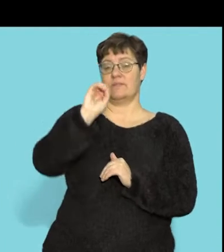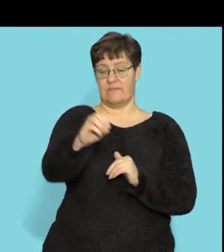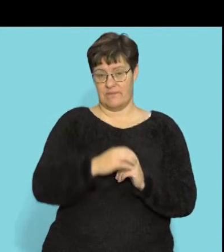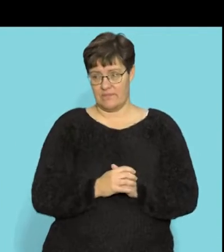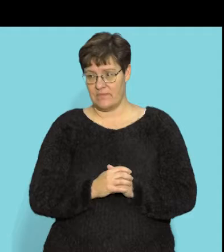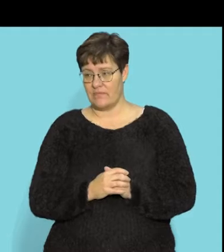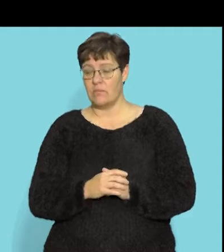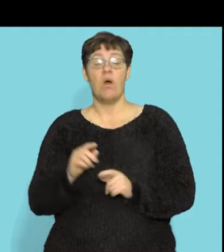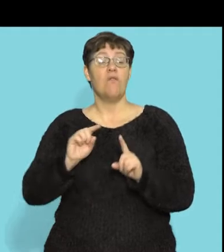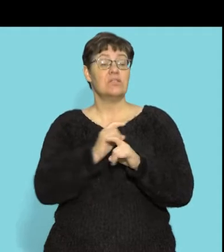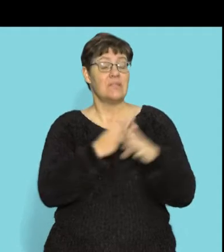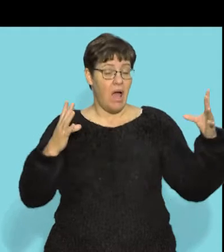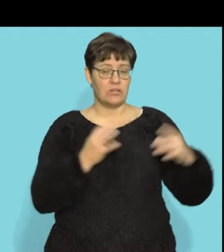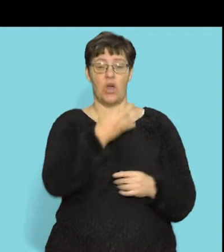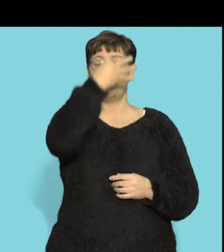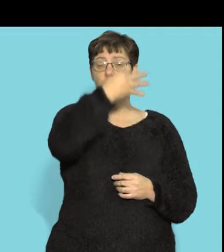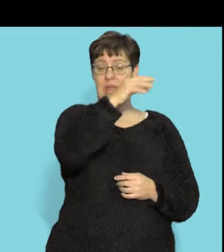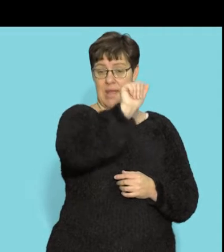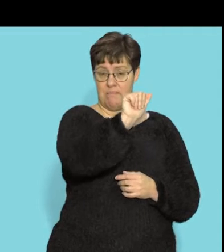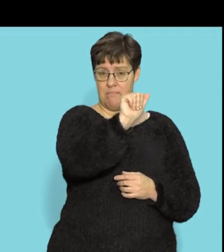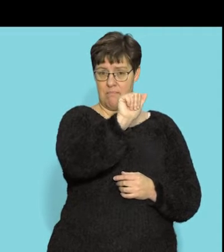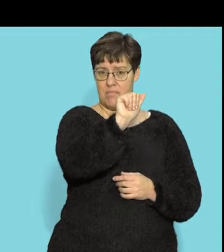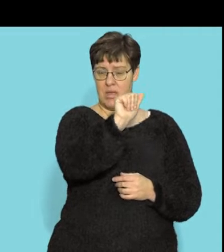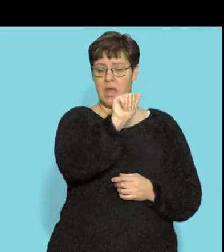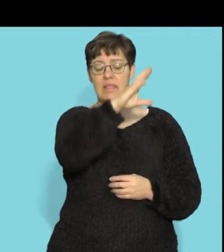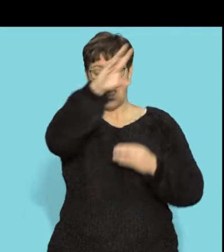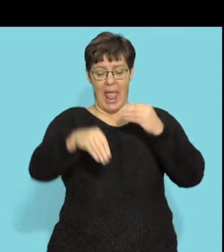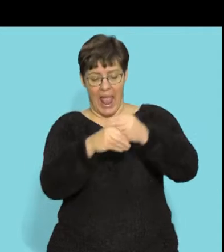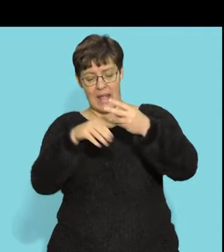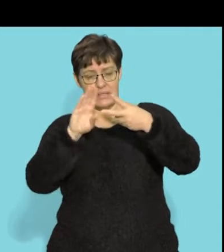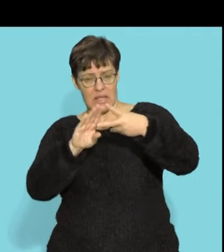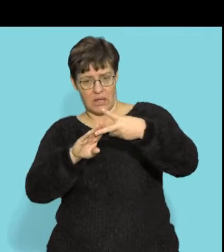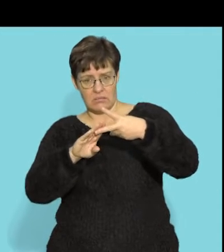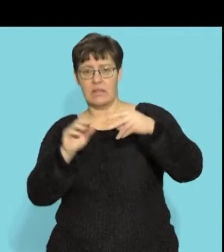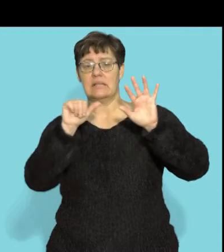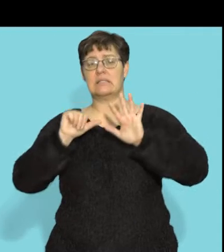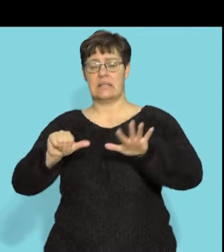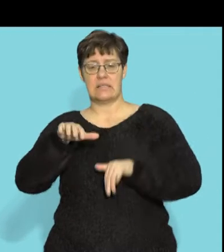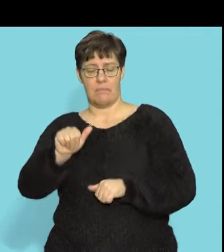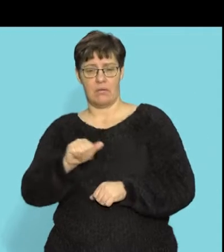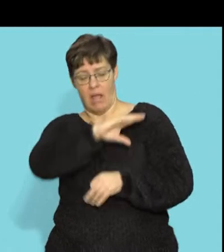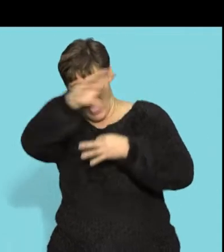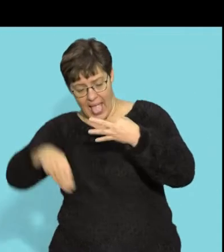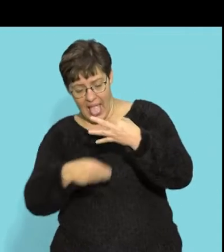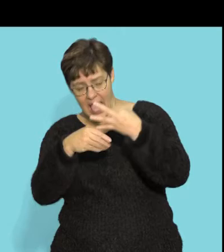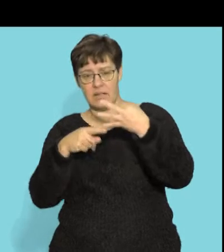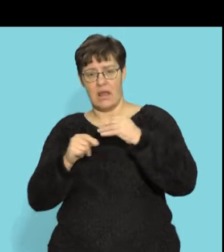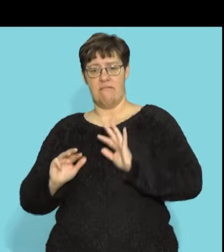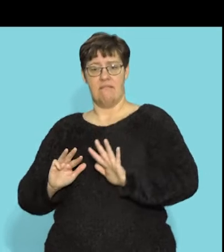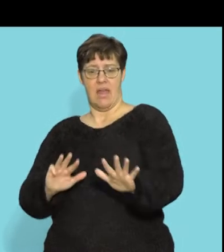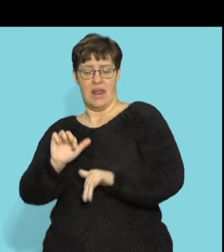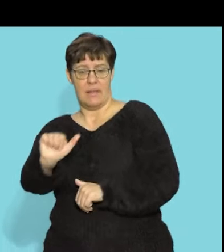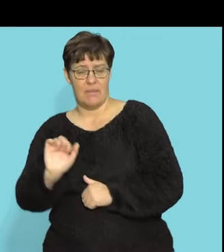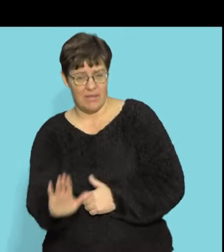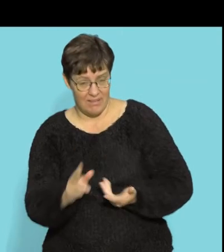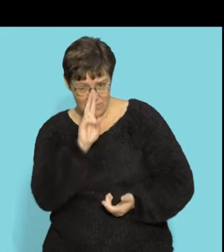that initially we had 3 amperes. And then after that, the reading of the total current was 6 amperes. And then after